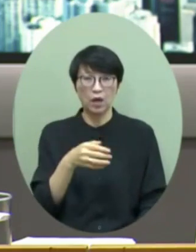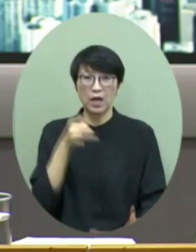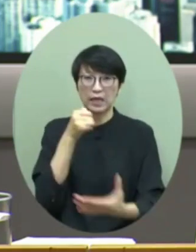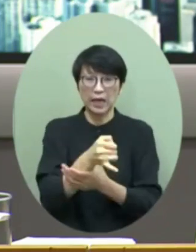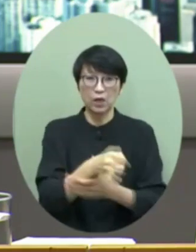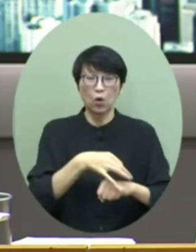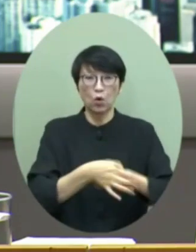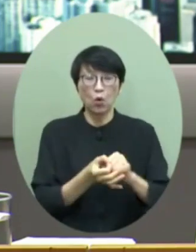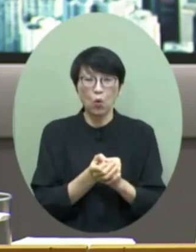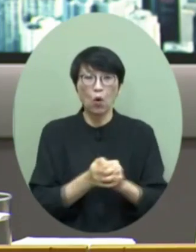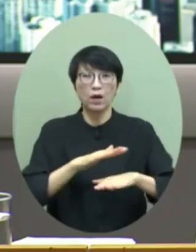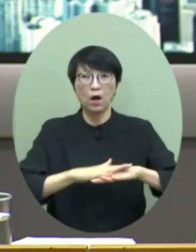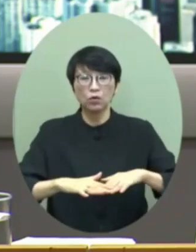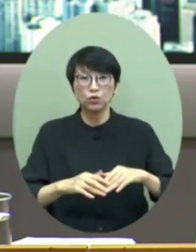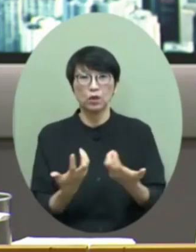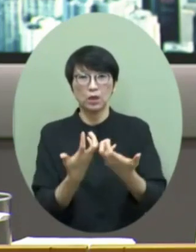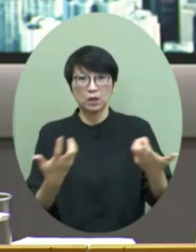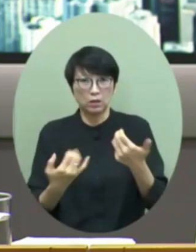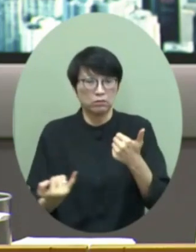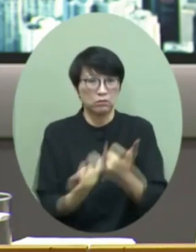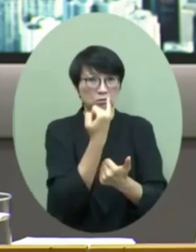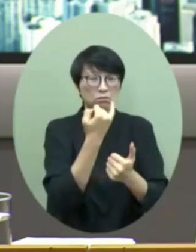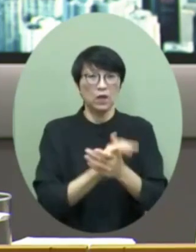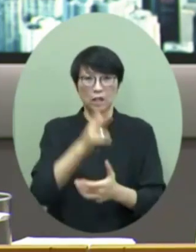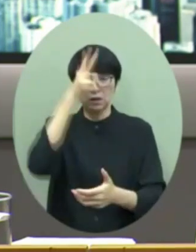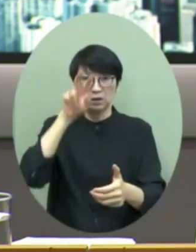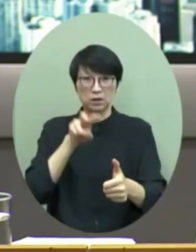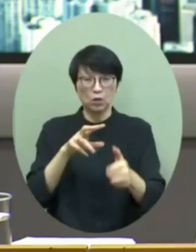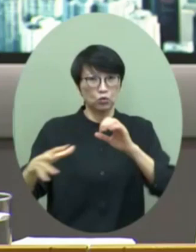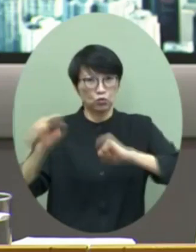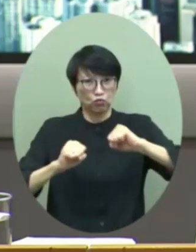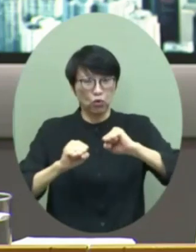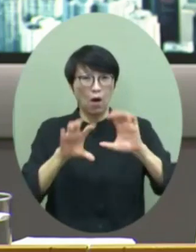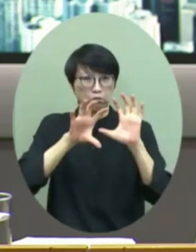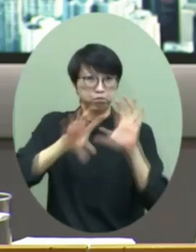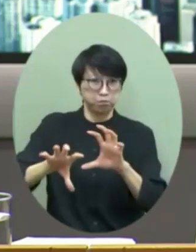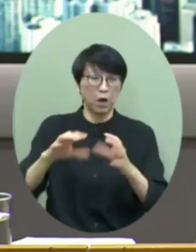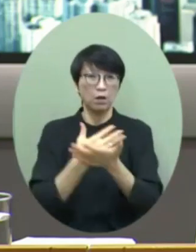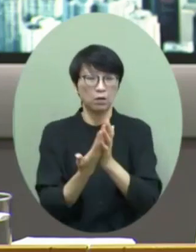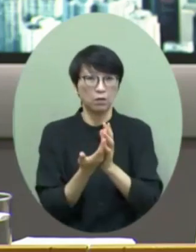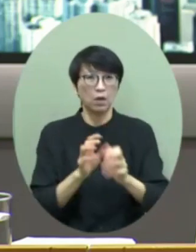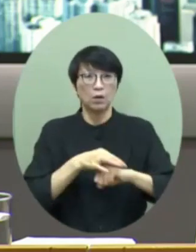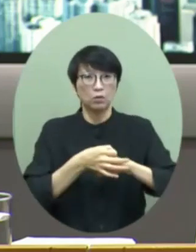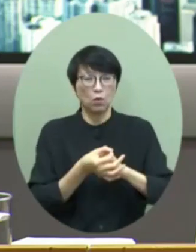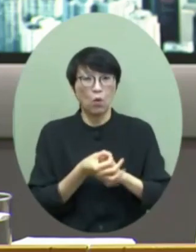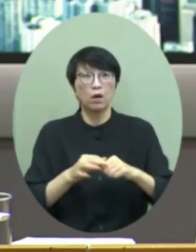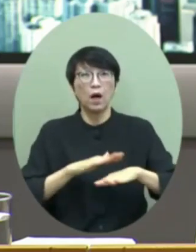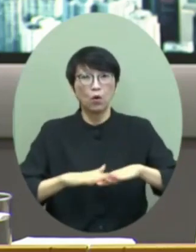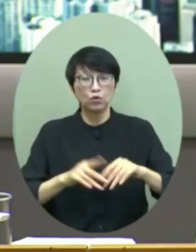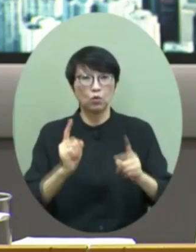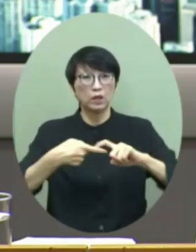disqualification for life. Now, you have to bear in mind that we're talking about secession, subversion of state power, terrorist